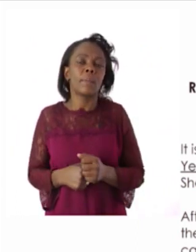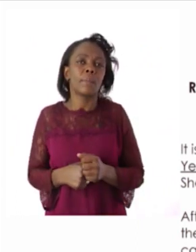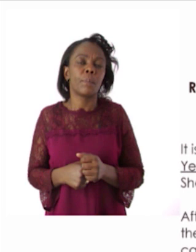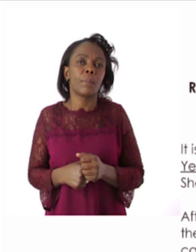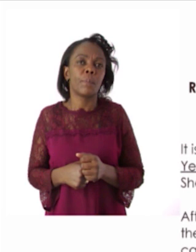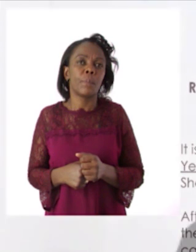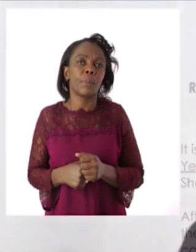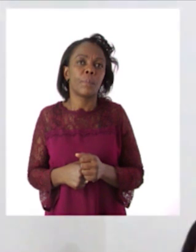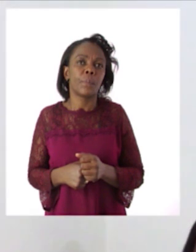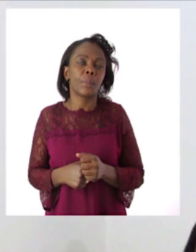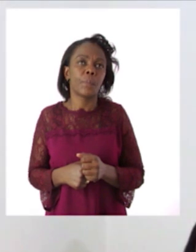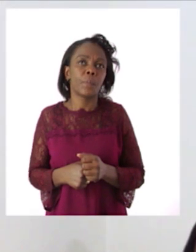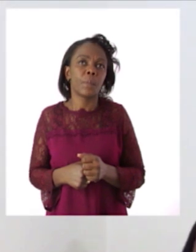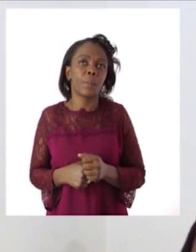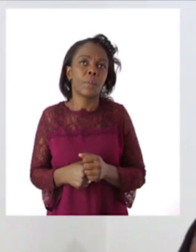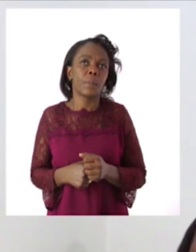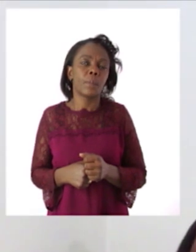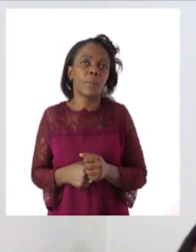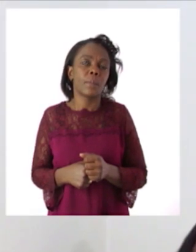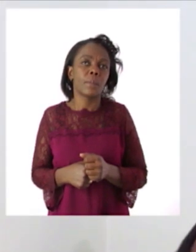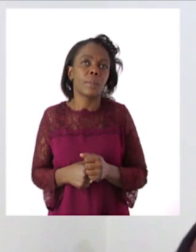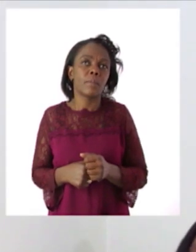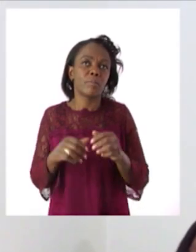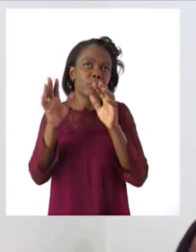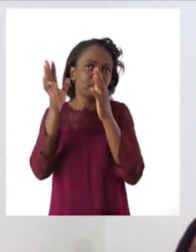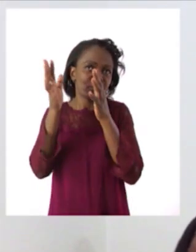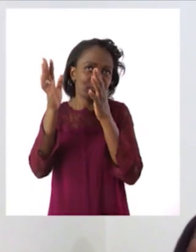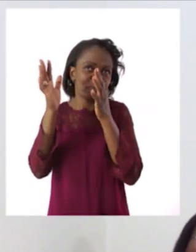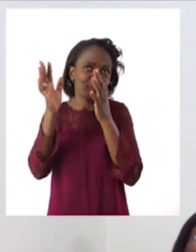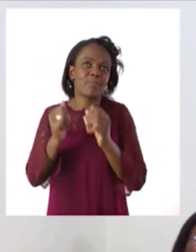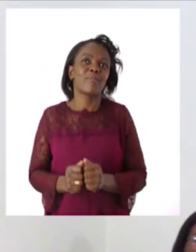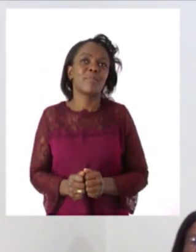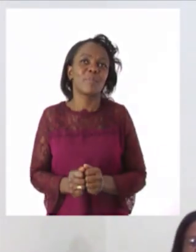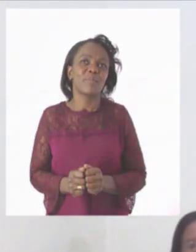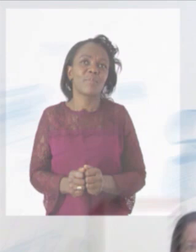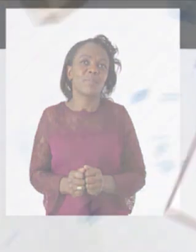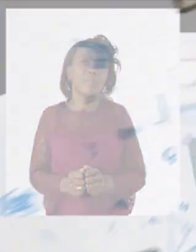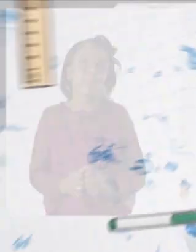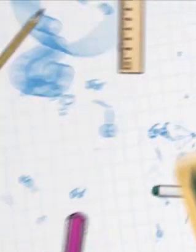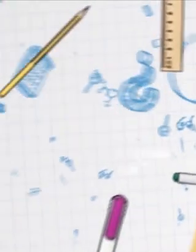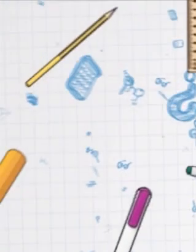the syllables. Clap your hands for yourselves. You have done it.